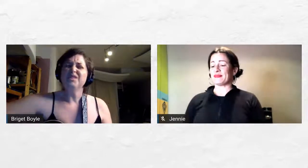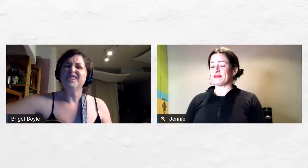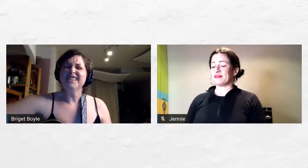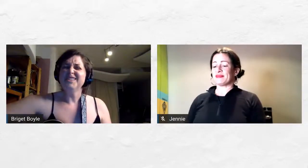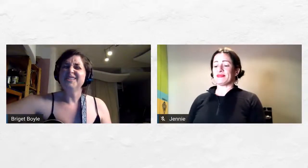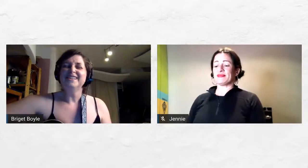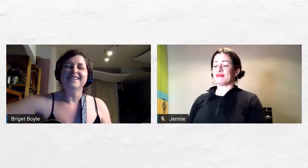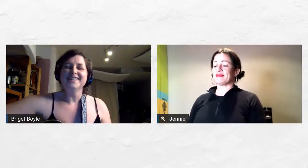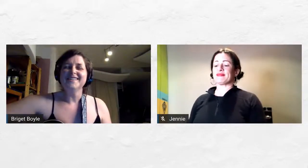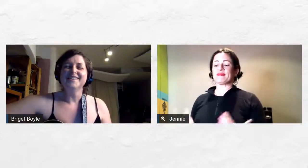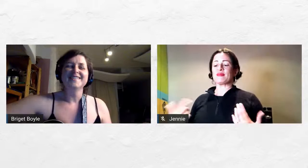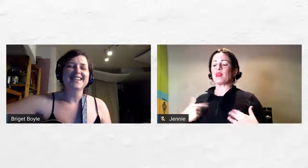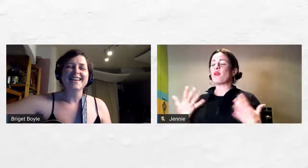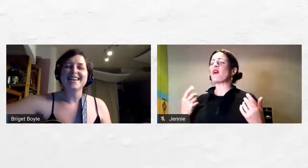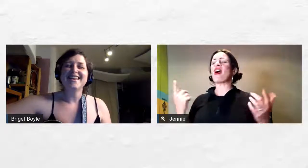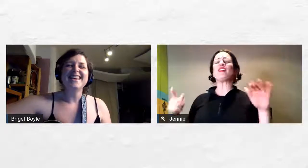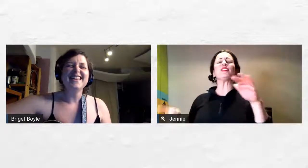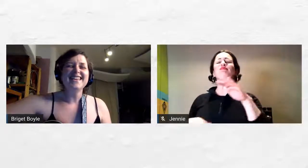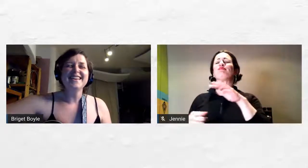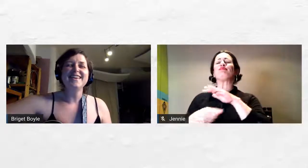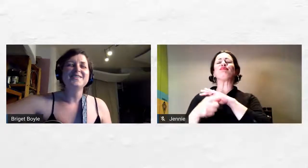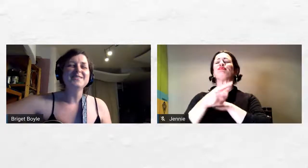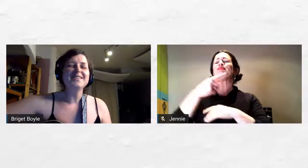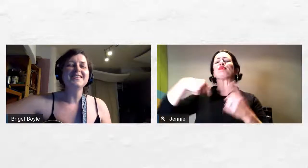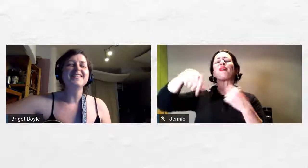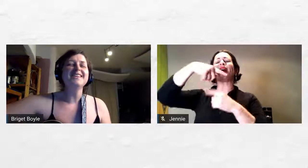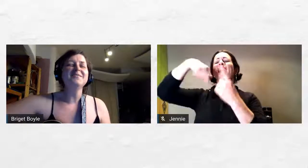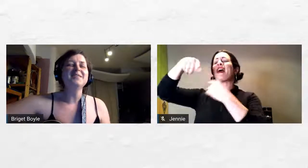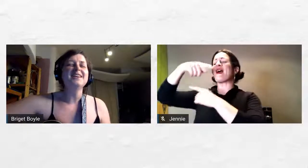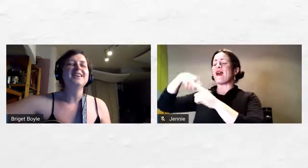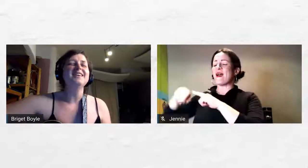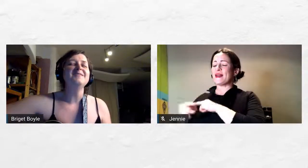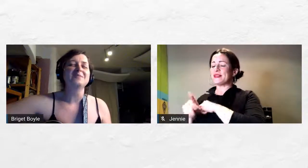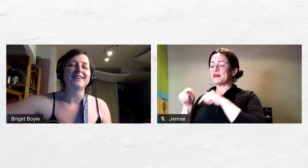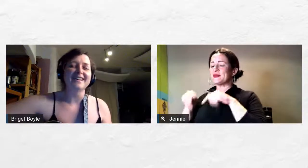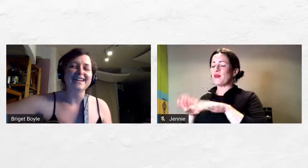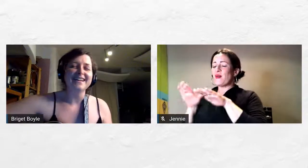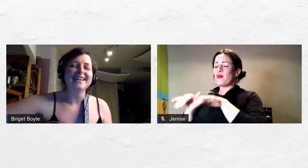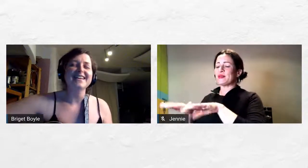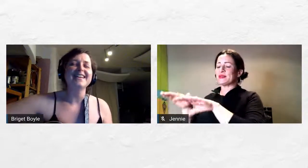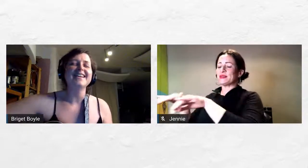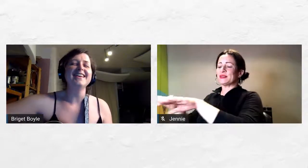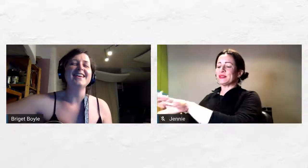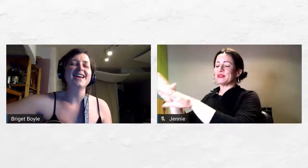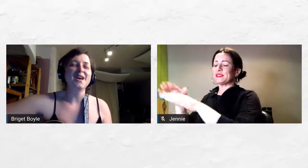run around in the ocean waves.